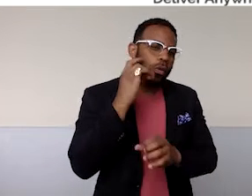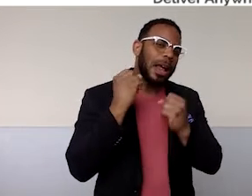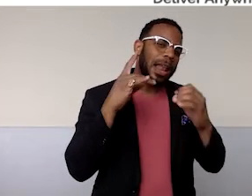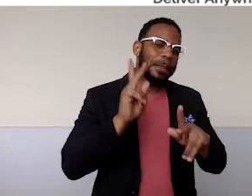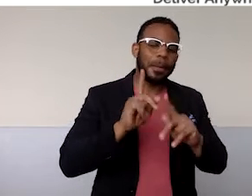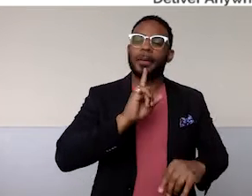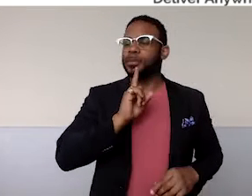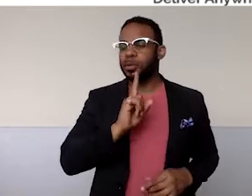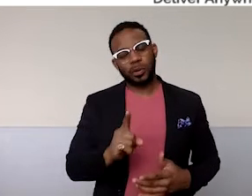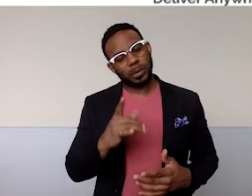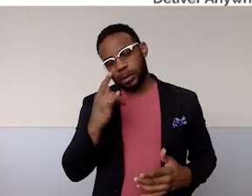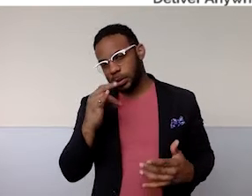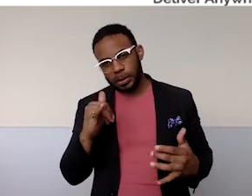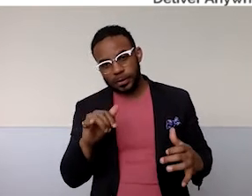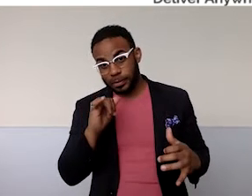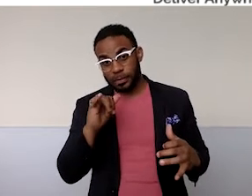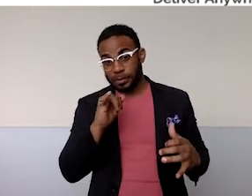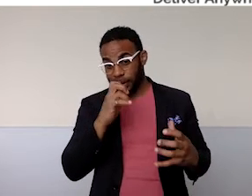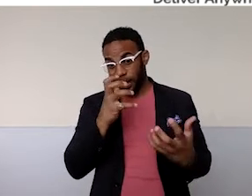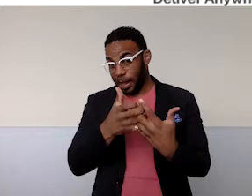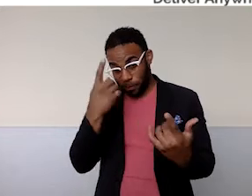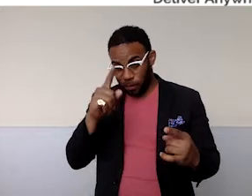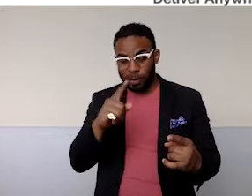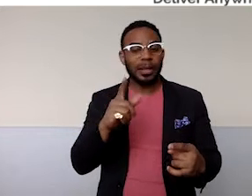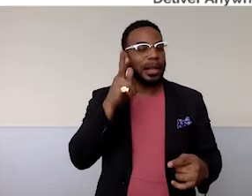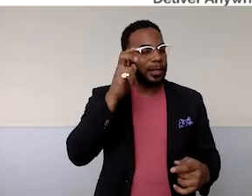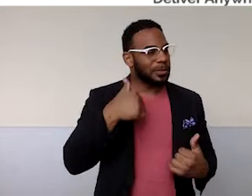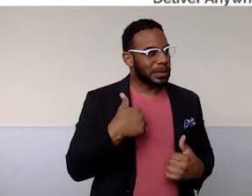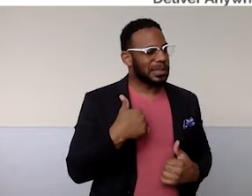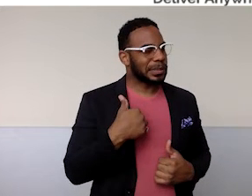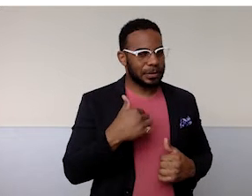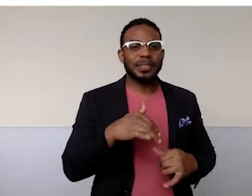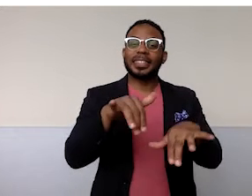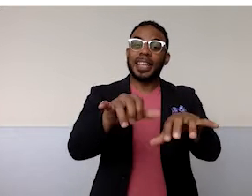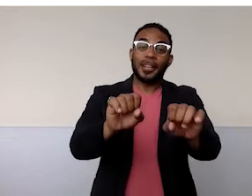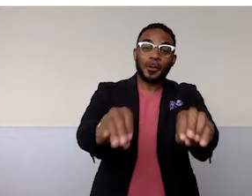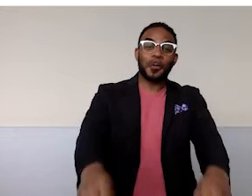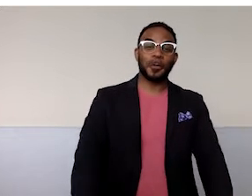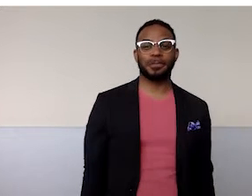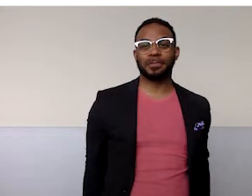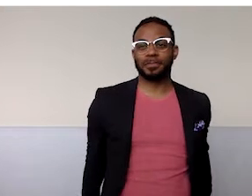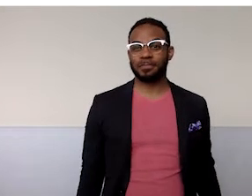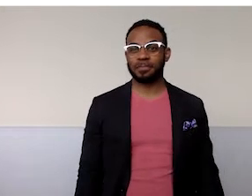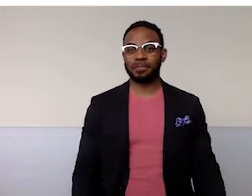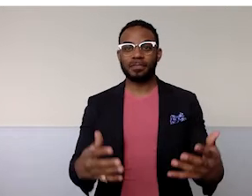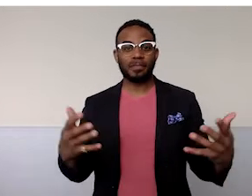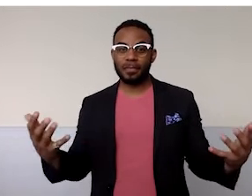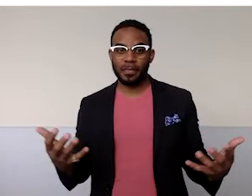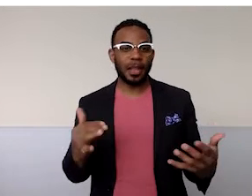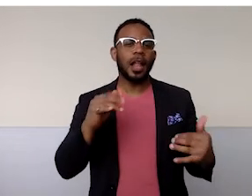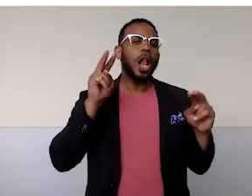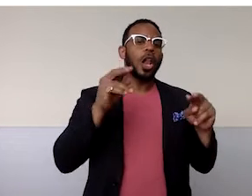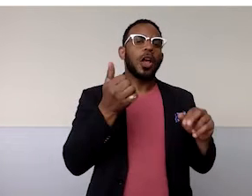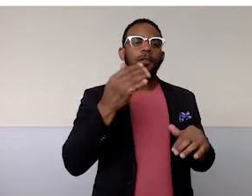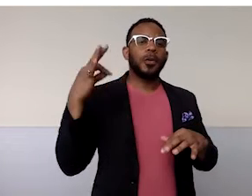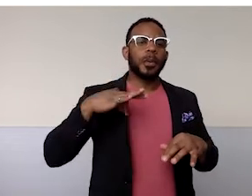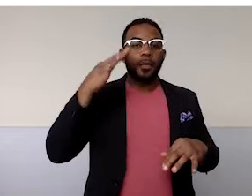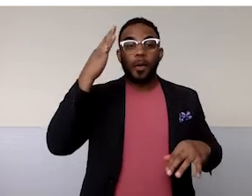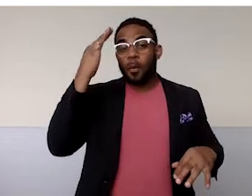people. I'm sure it's a dream come true for you also listening to me. Yeah. So let's look at a few